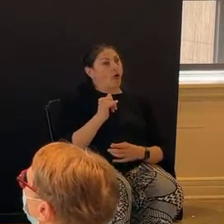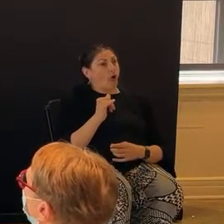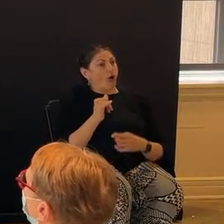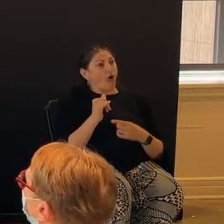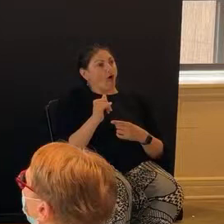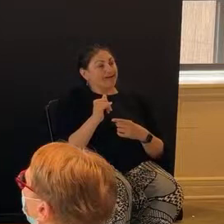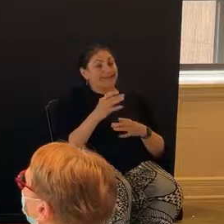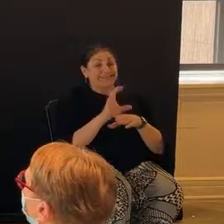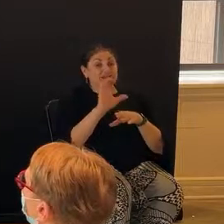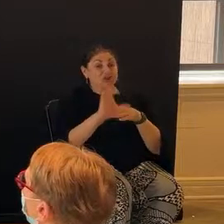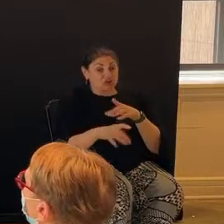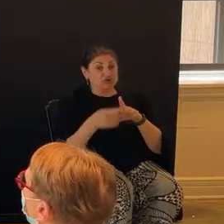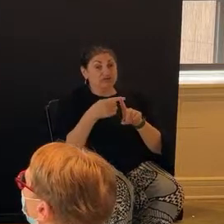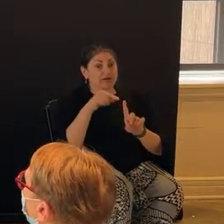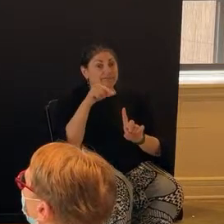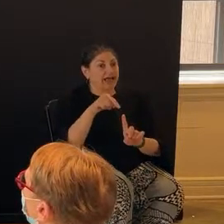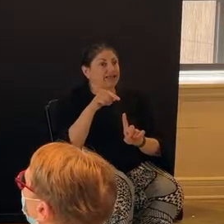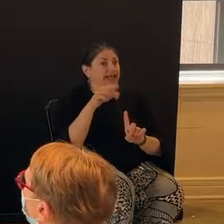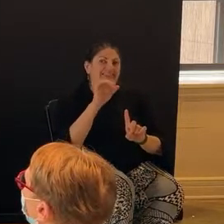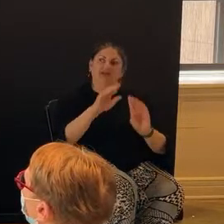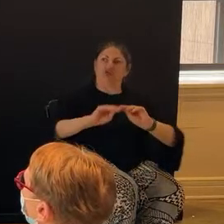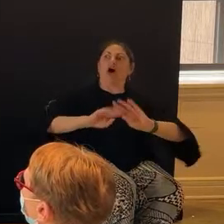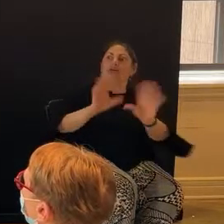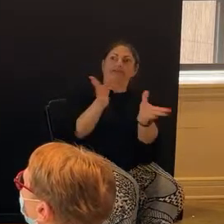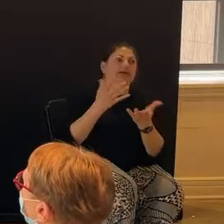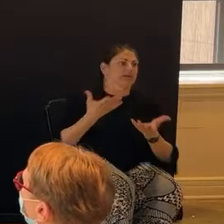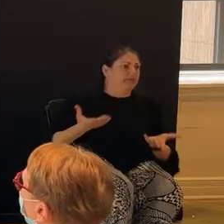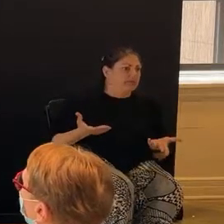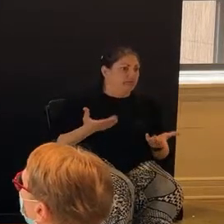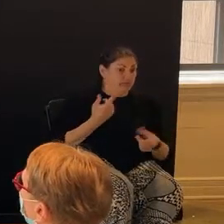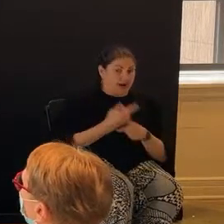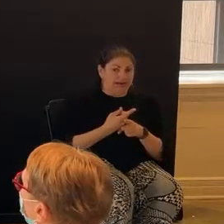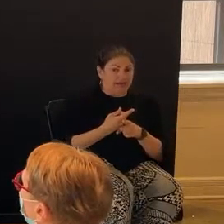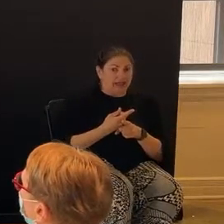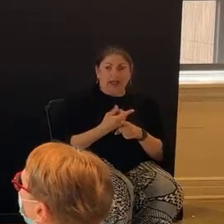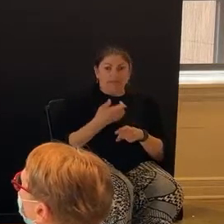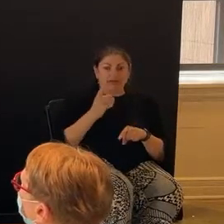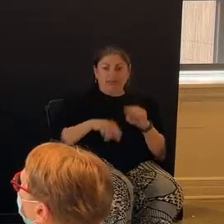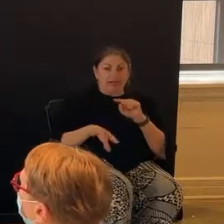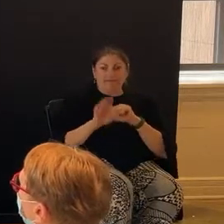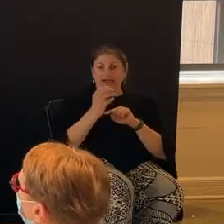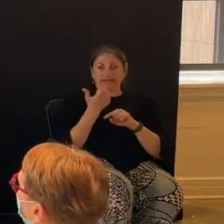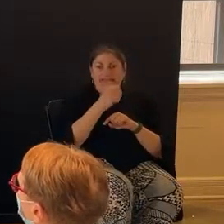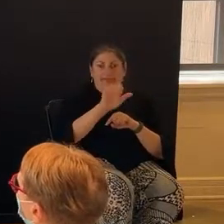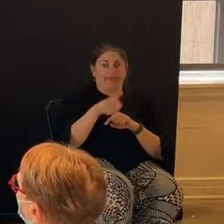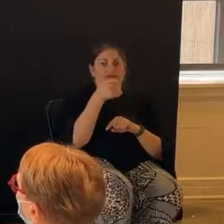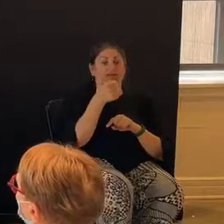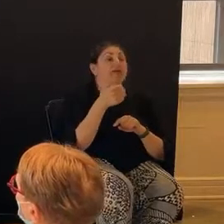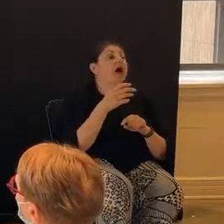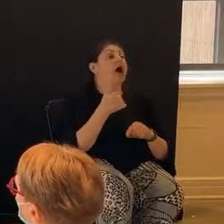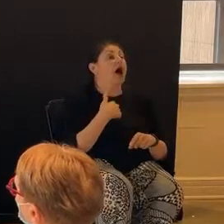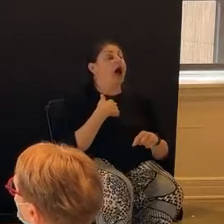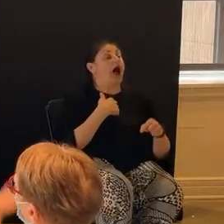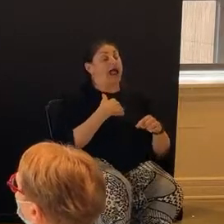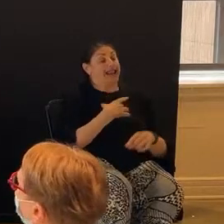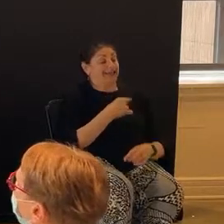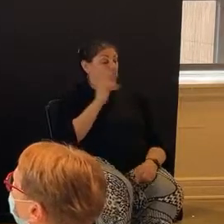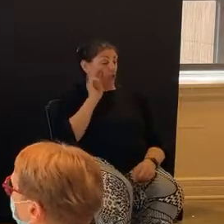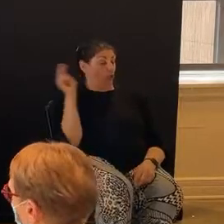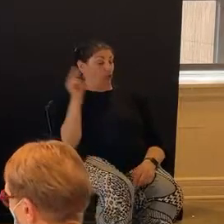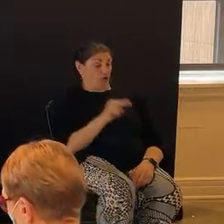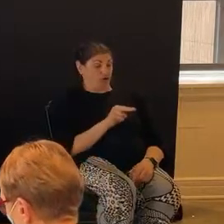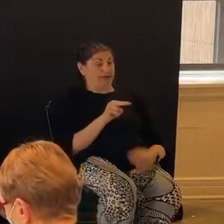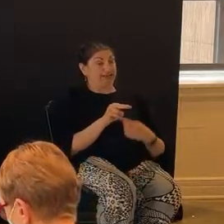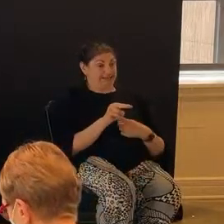the conclusions that people reached are the obvious ones. What else are they going to find? And so I like to look at this picture and imagine trying to approach it as